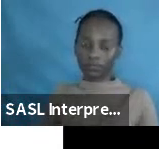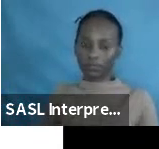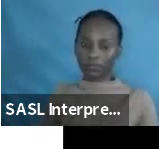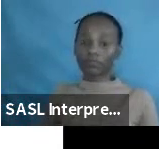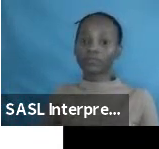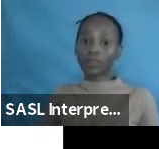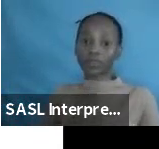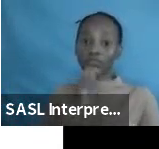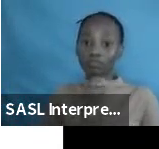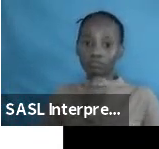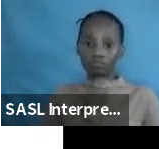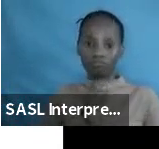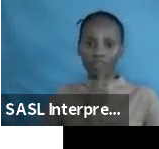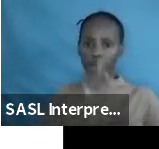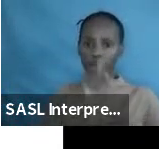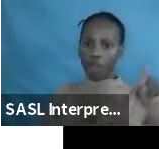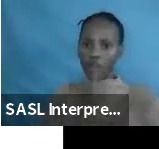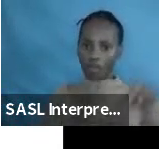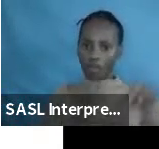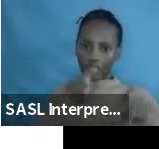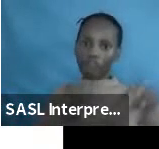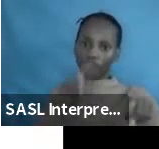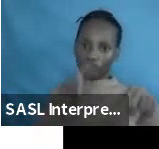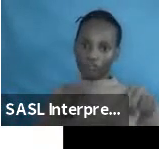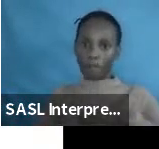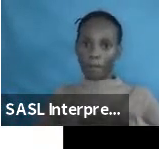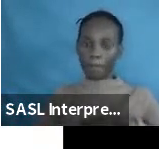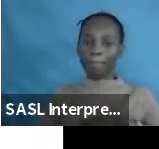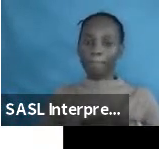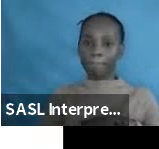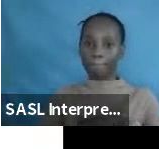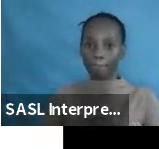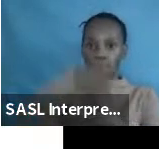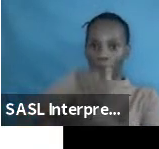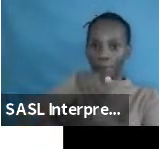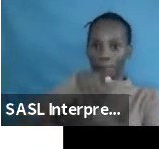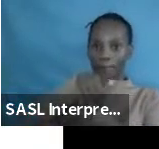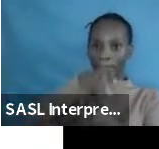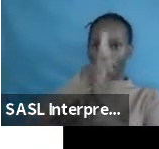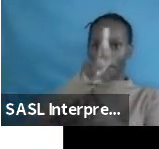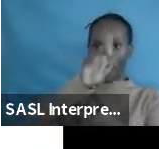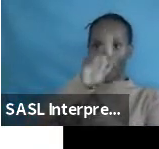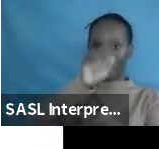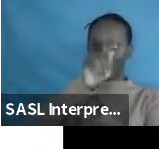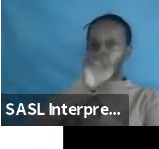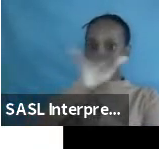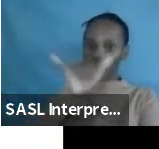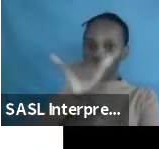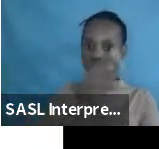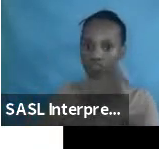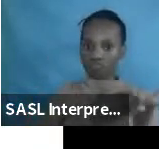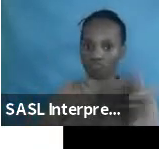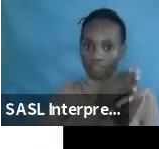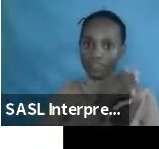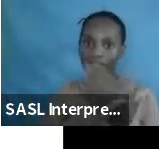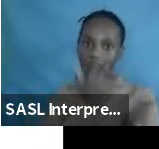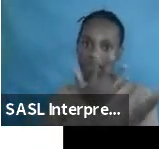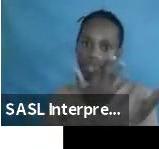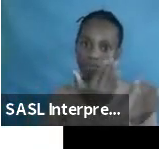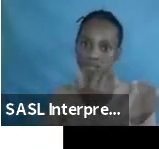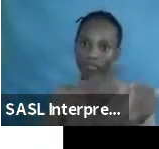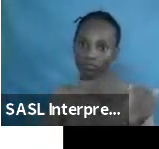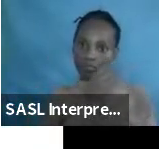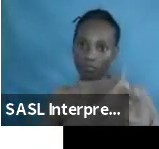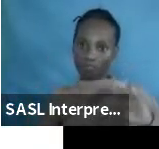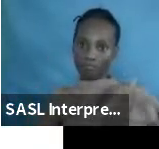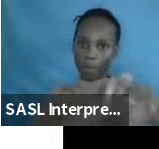intellectual property rights that, according to law, we are supposed to or we are expected to protect. And the 2